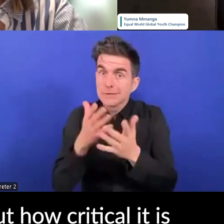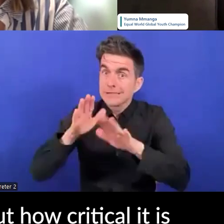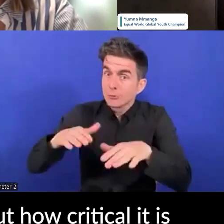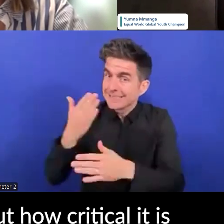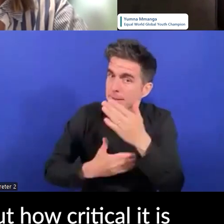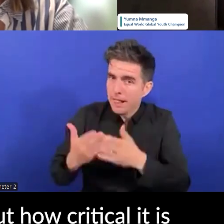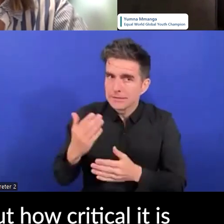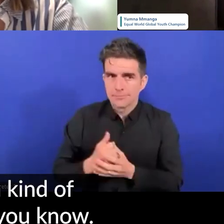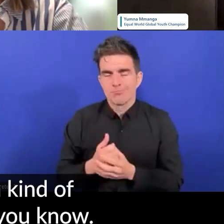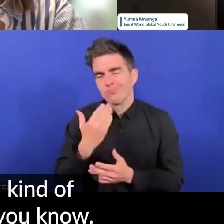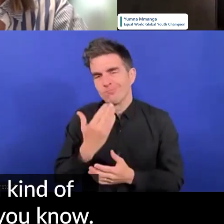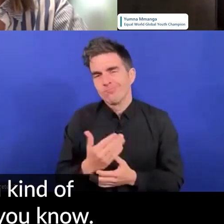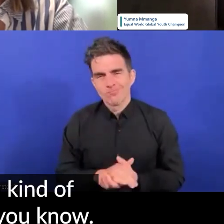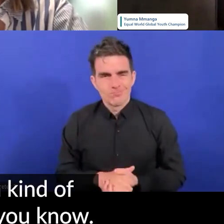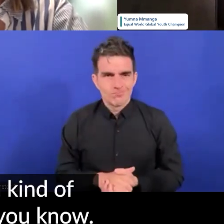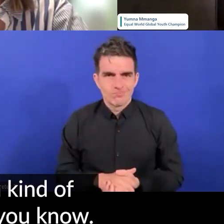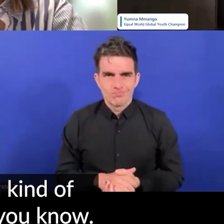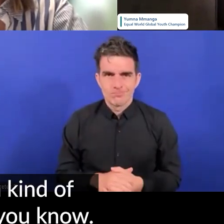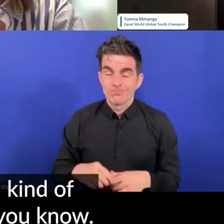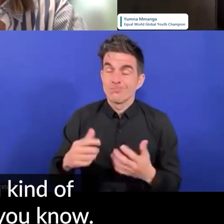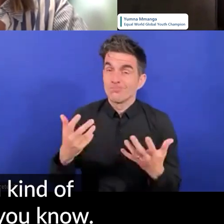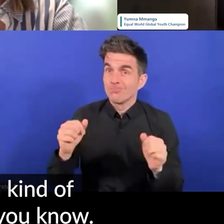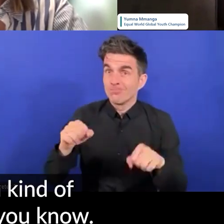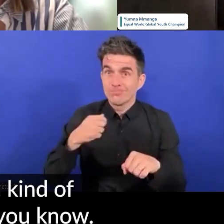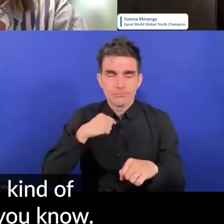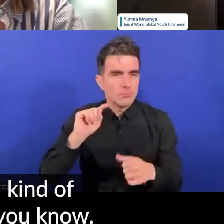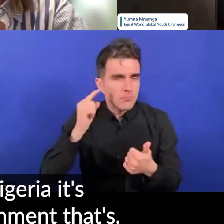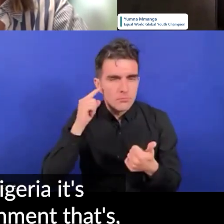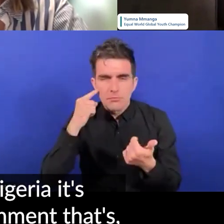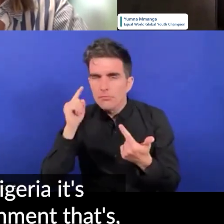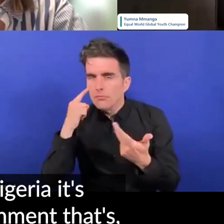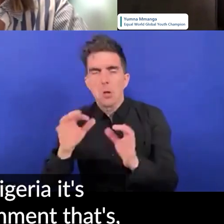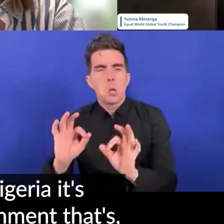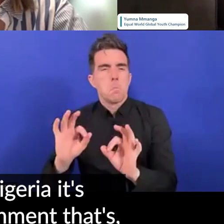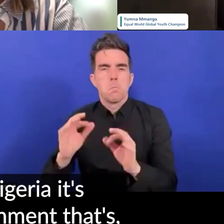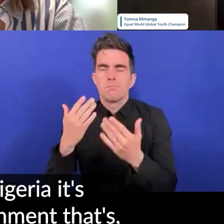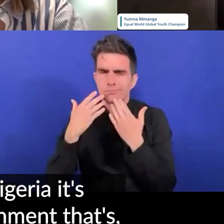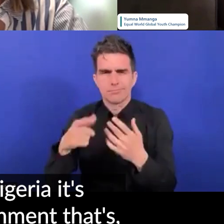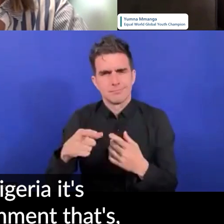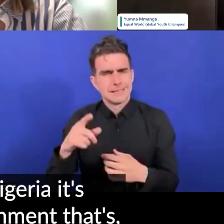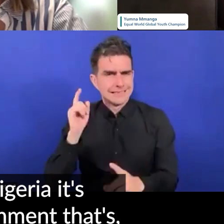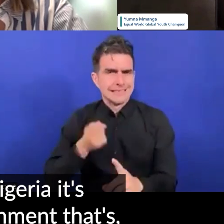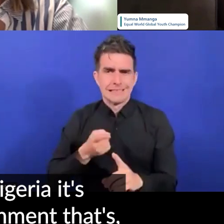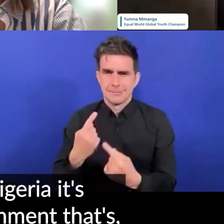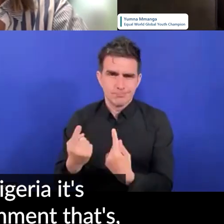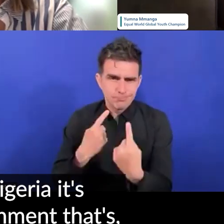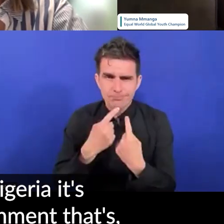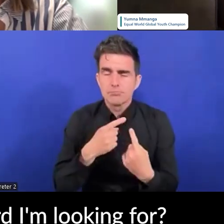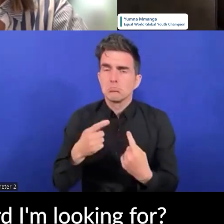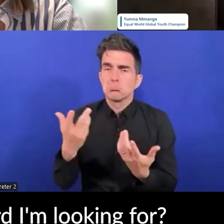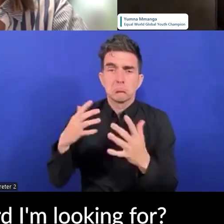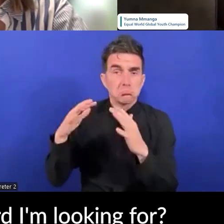about how critical it is to work with kind of government. You know, if they're in Nigeria, it's more state government